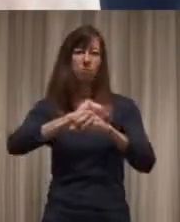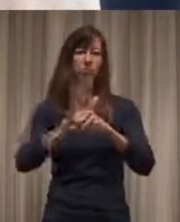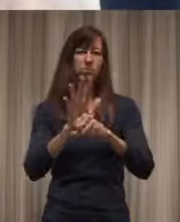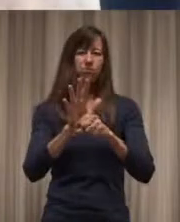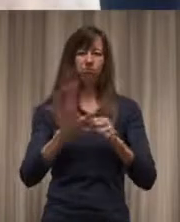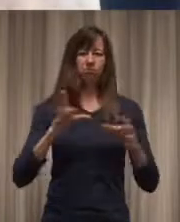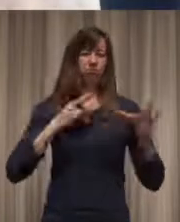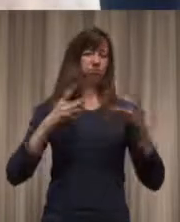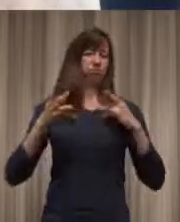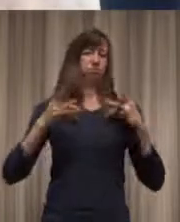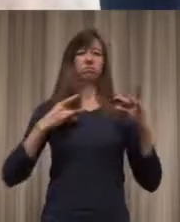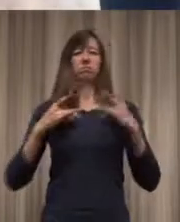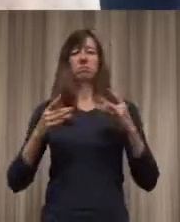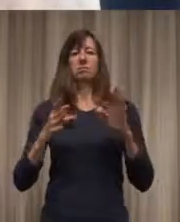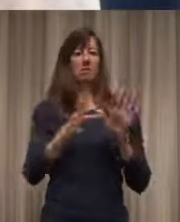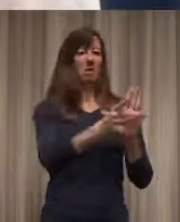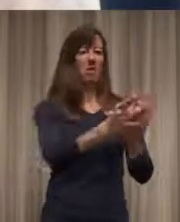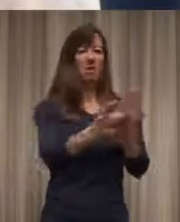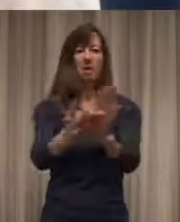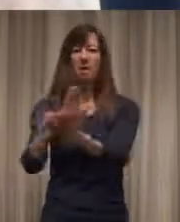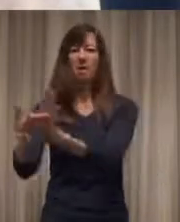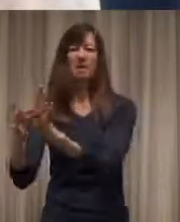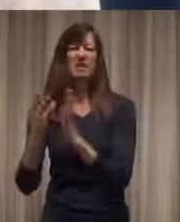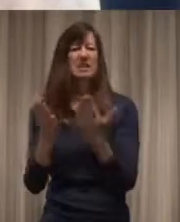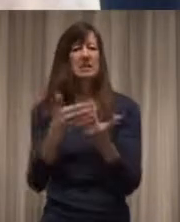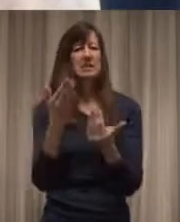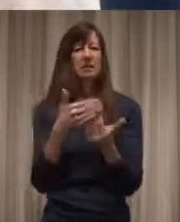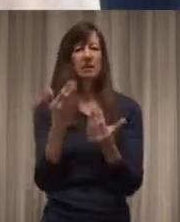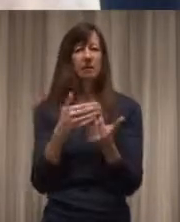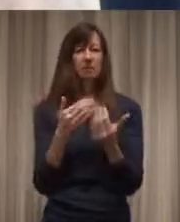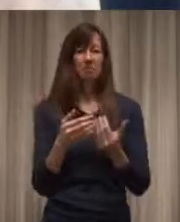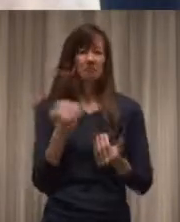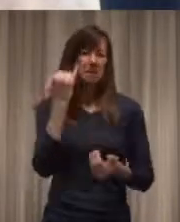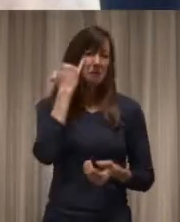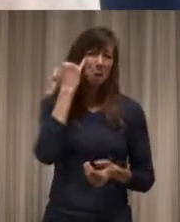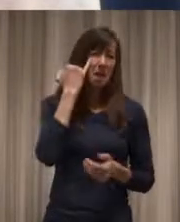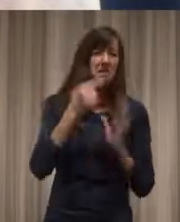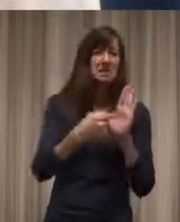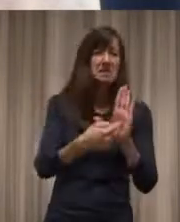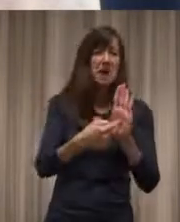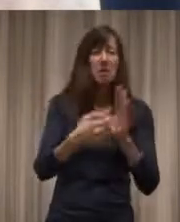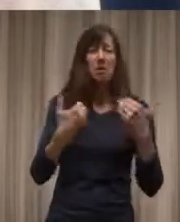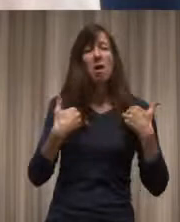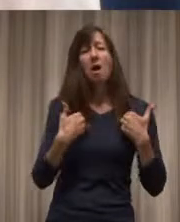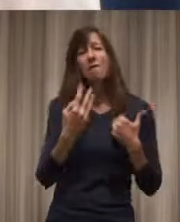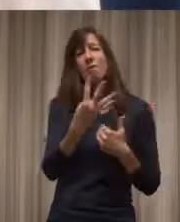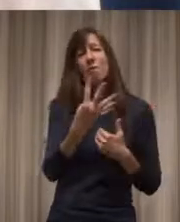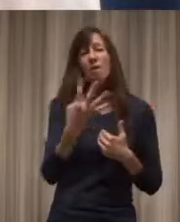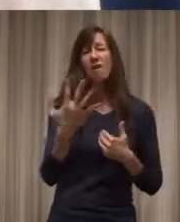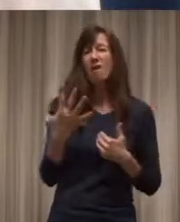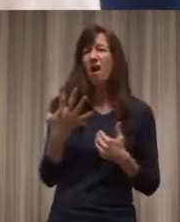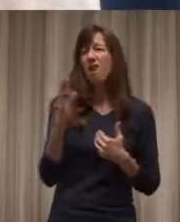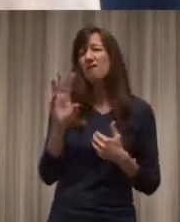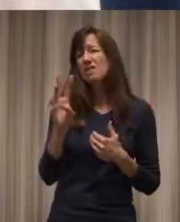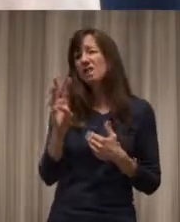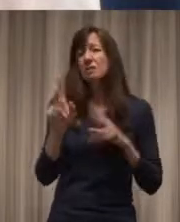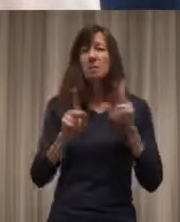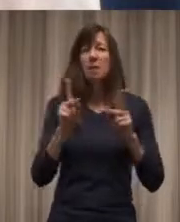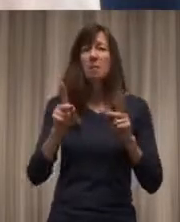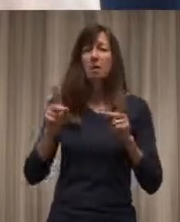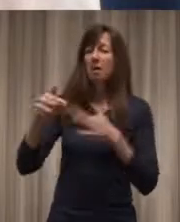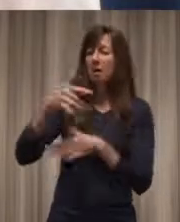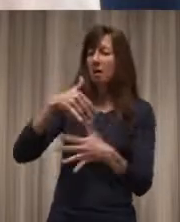of even 4, 5, 6 people indoors, because if you spend an hour indoors with 4, 5, 6 people, you are